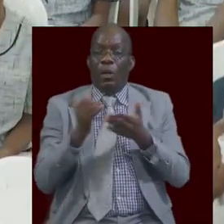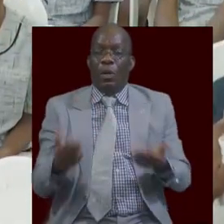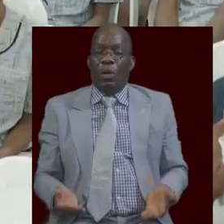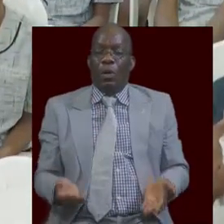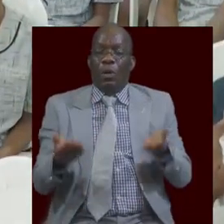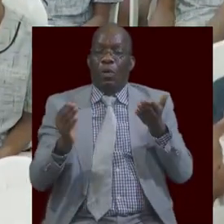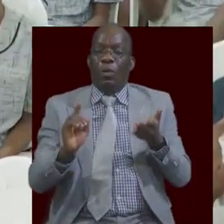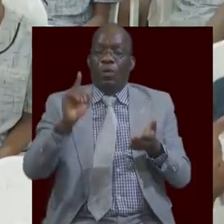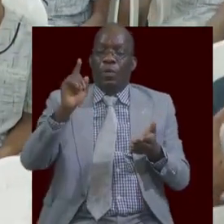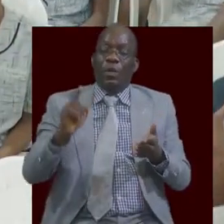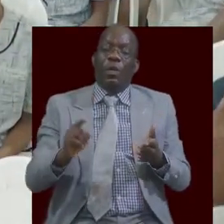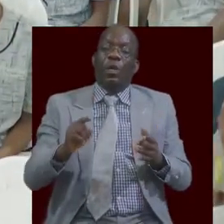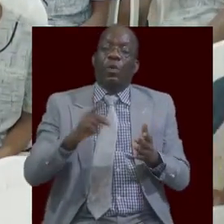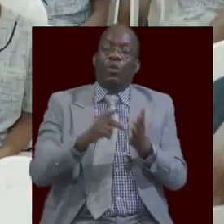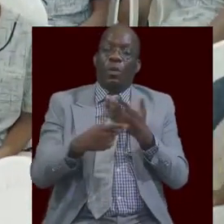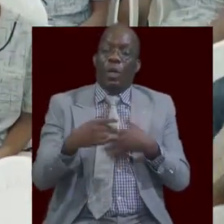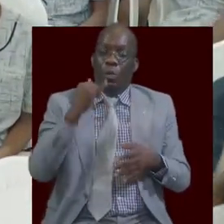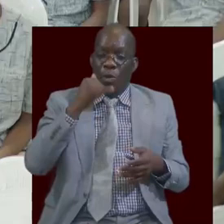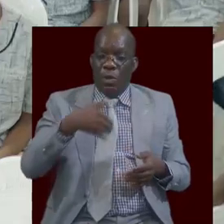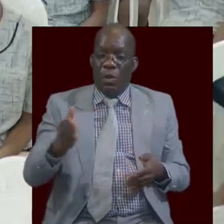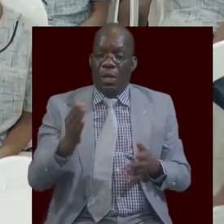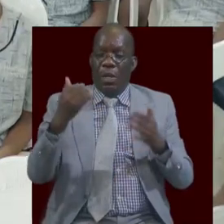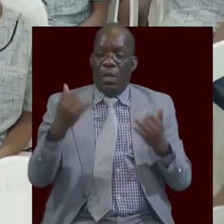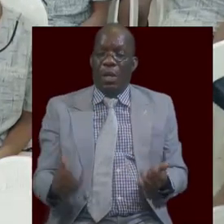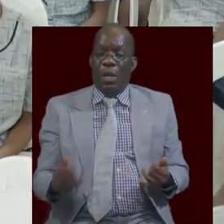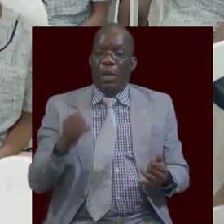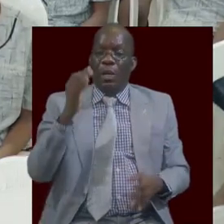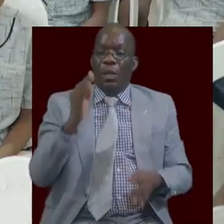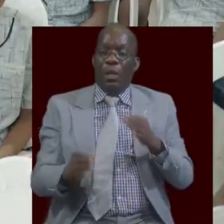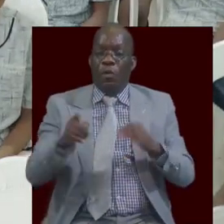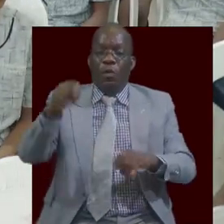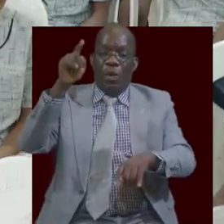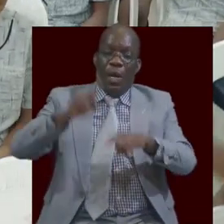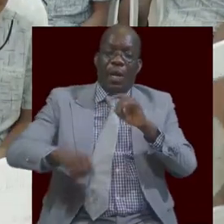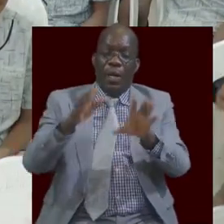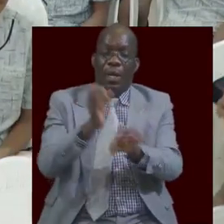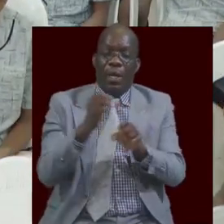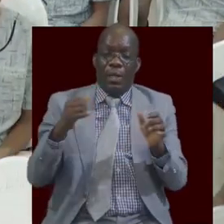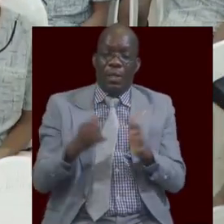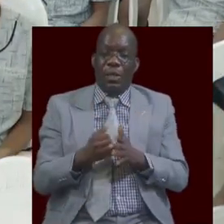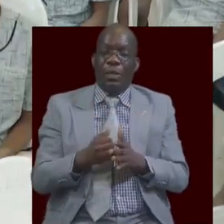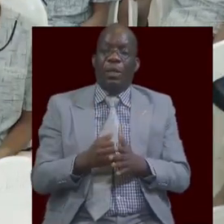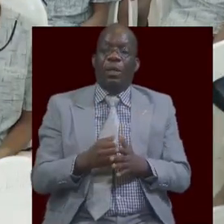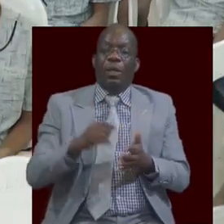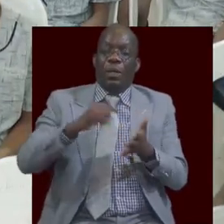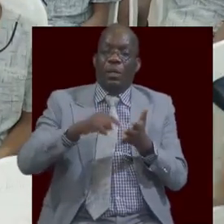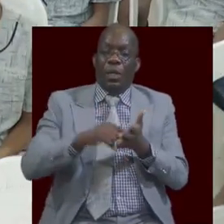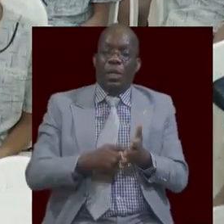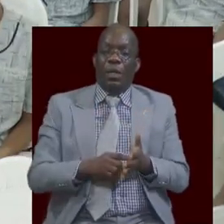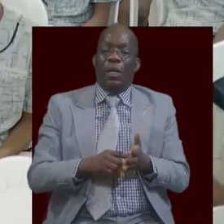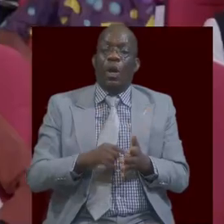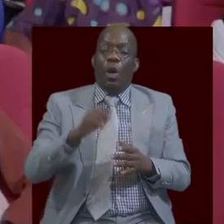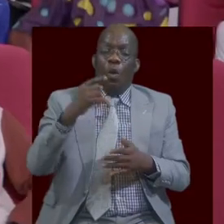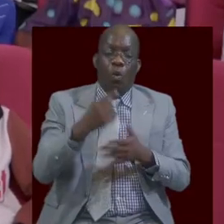is already there now. If you cannot access it, check up your plugs and unplug